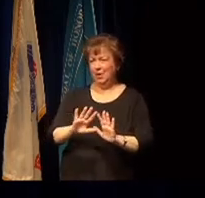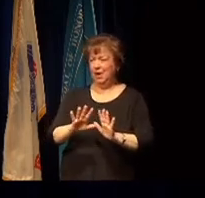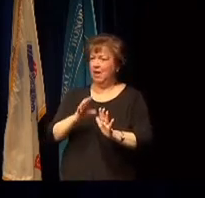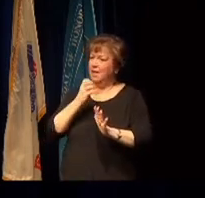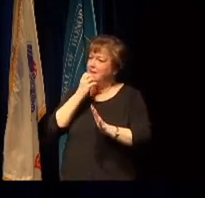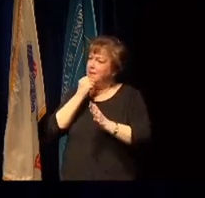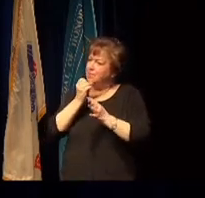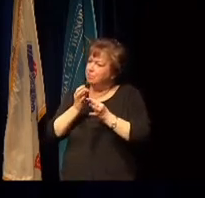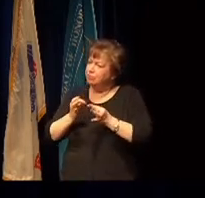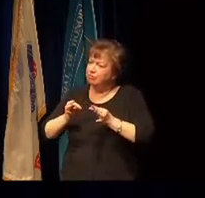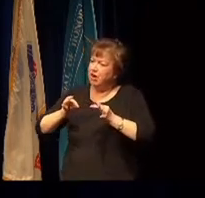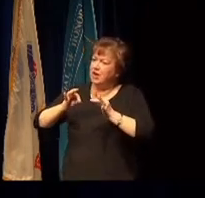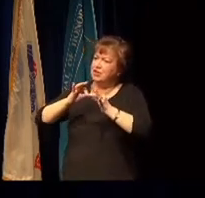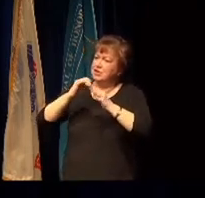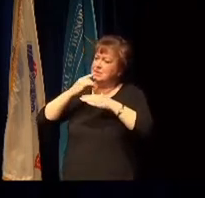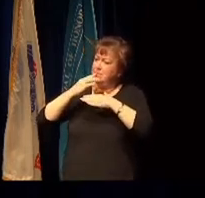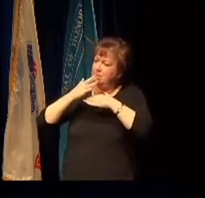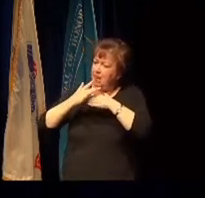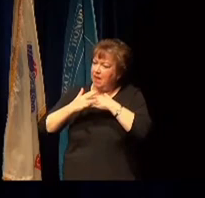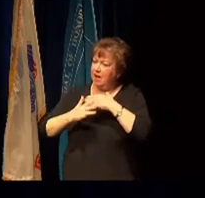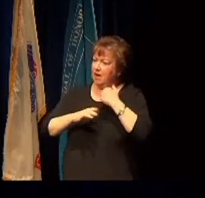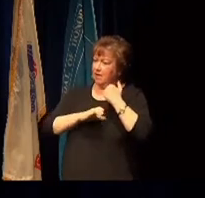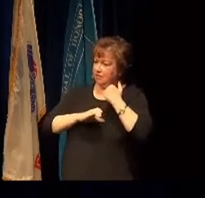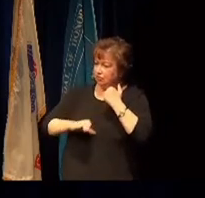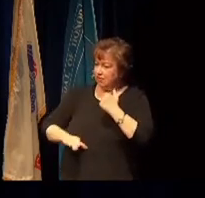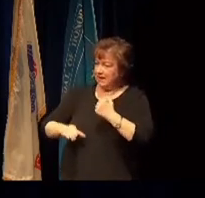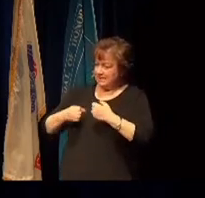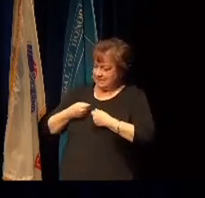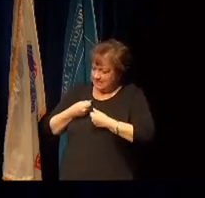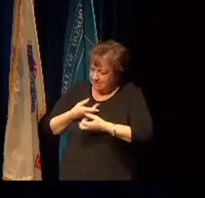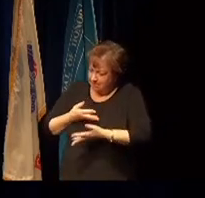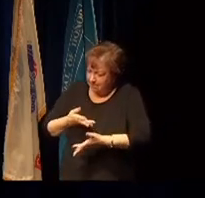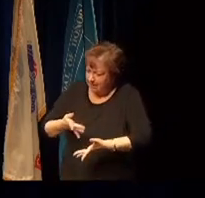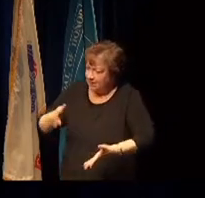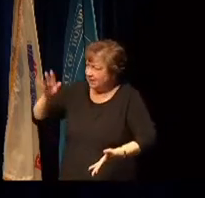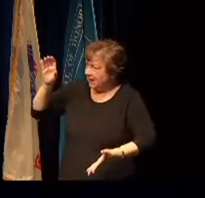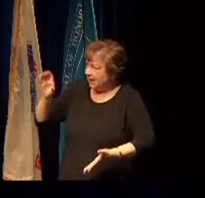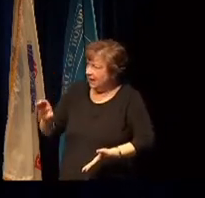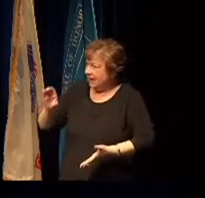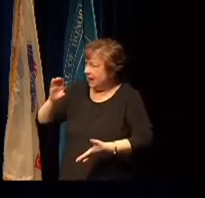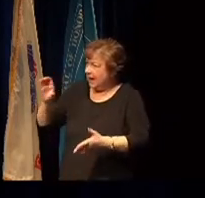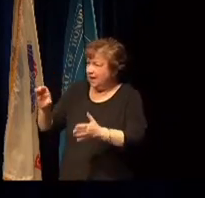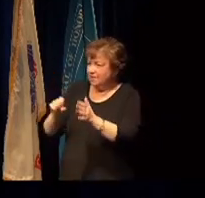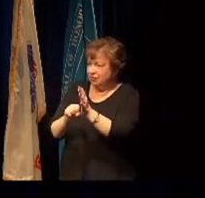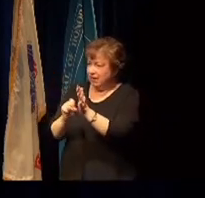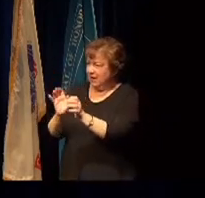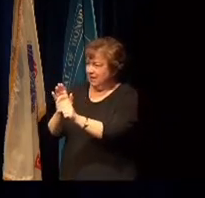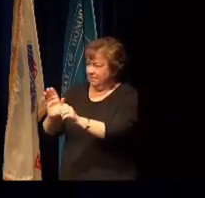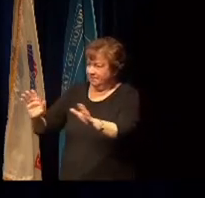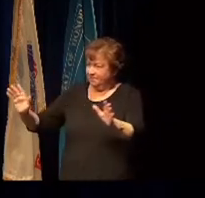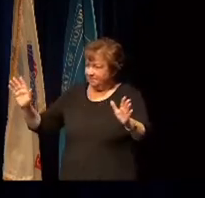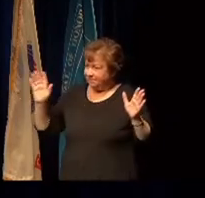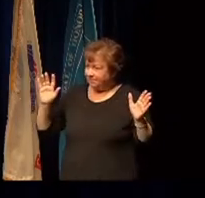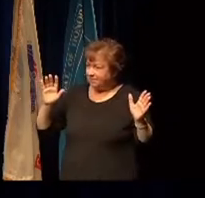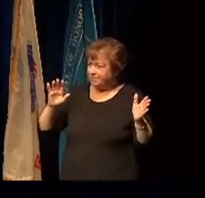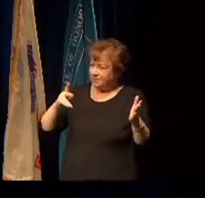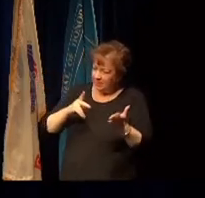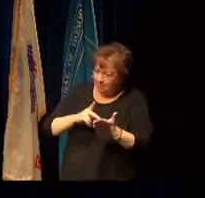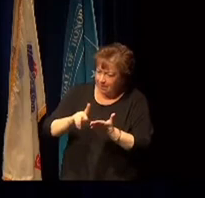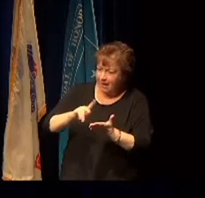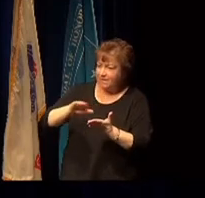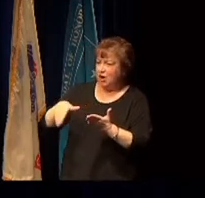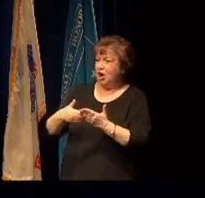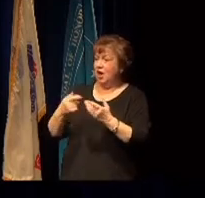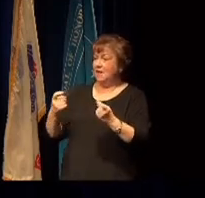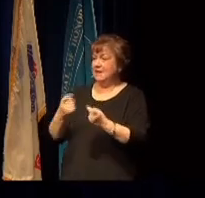of Christ that was spilled on Calvary's cross to pay for our sin, for the sin of all mankind. Creation, I'm